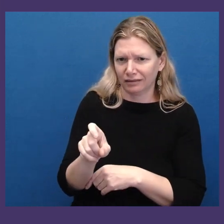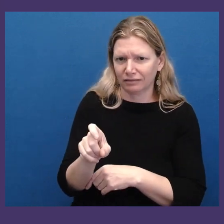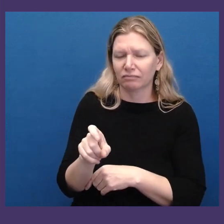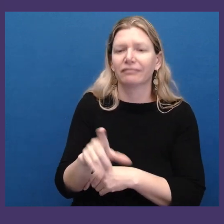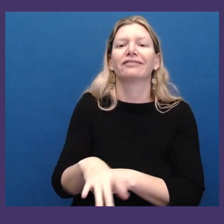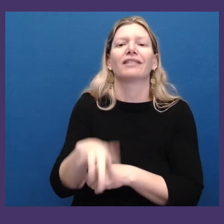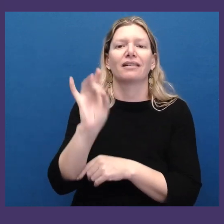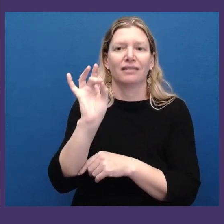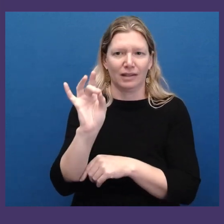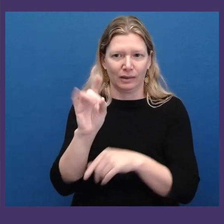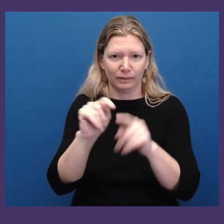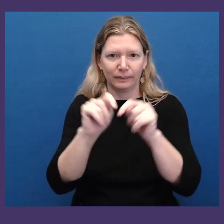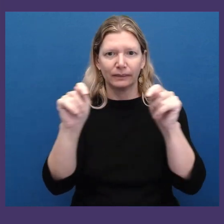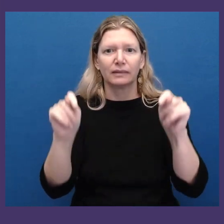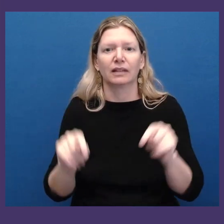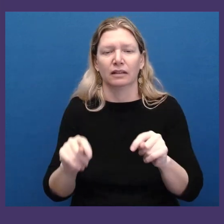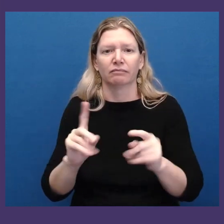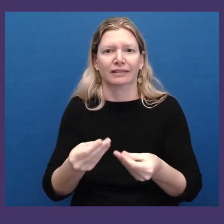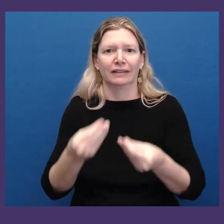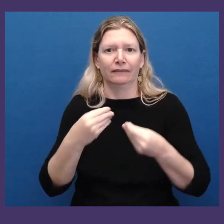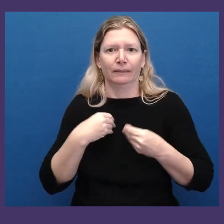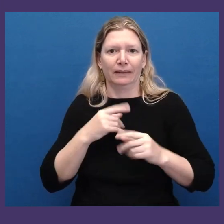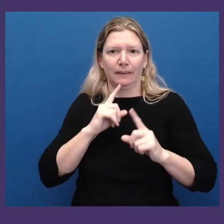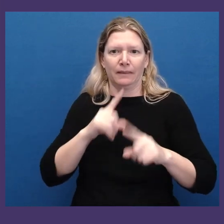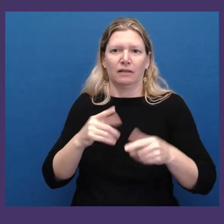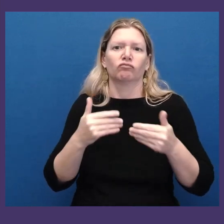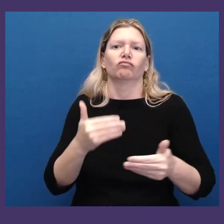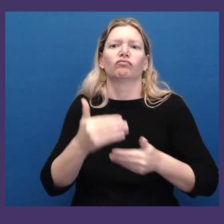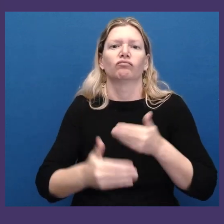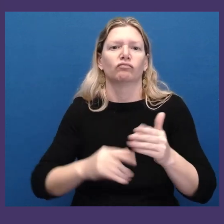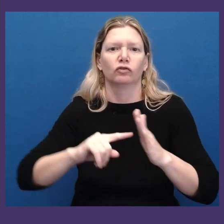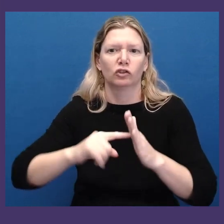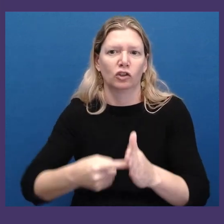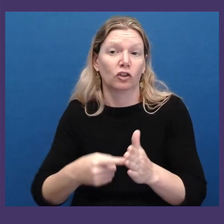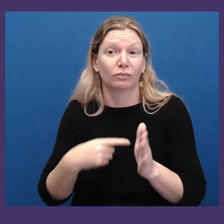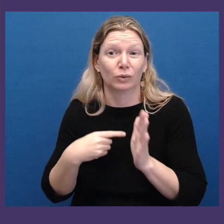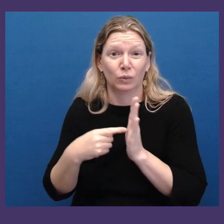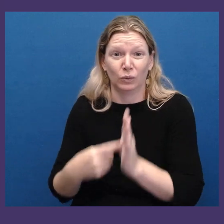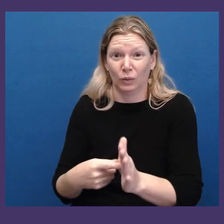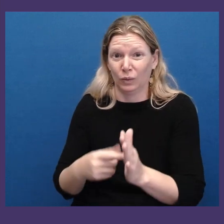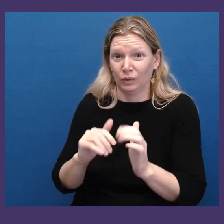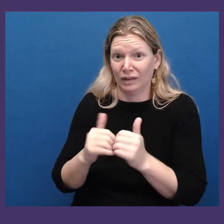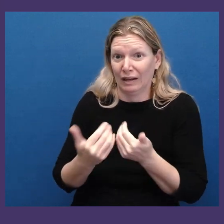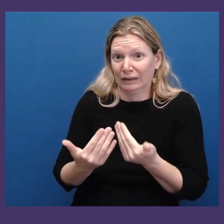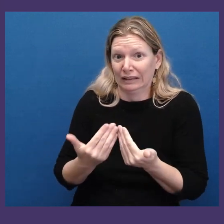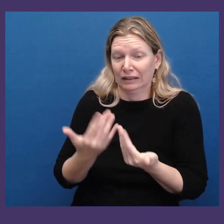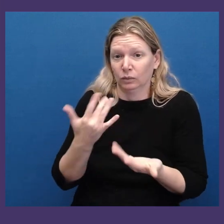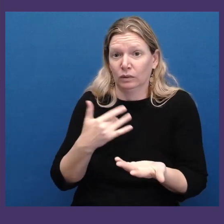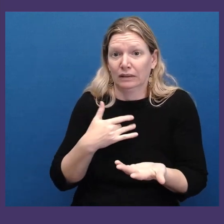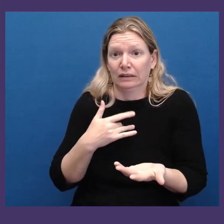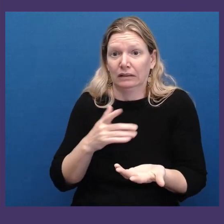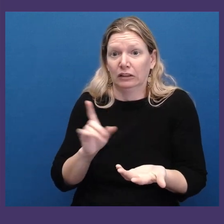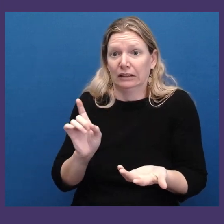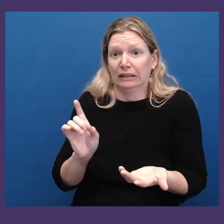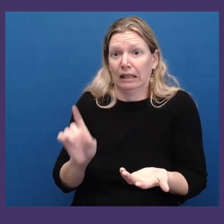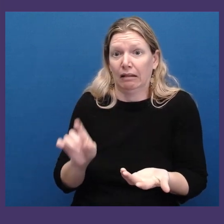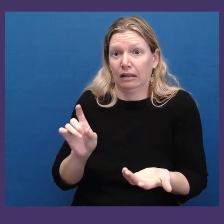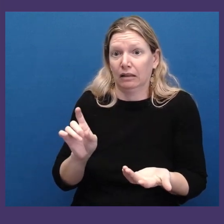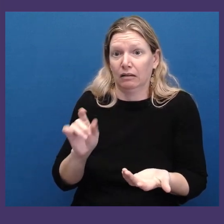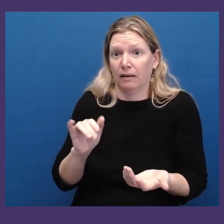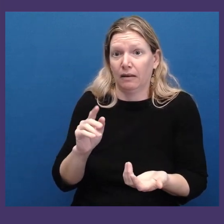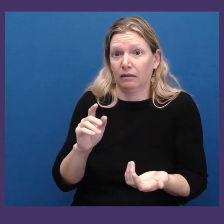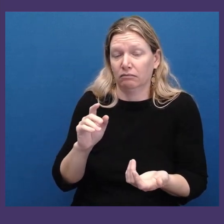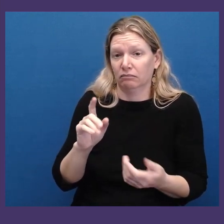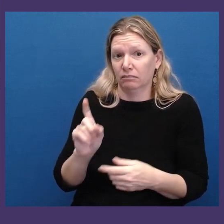get started. I'm going to show you how easy this is because I can literally click this terminal button here, and